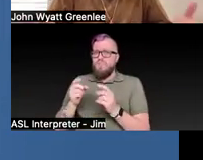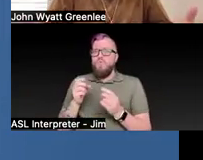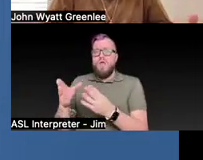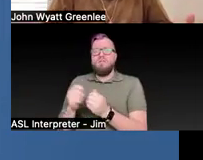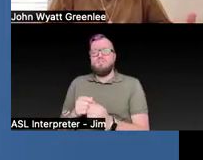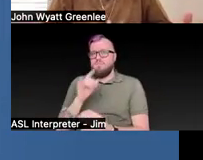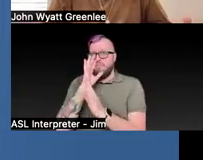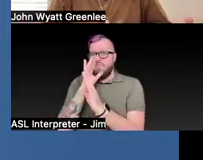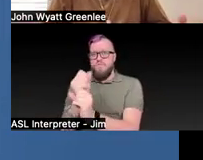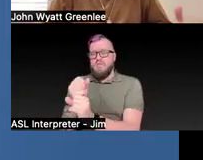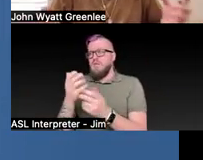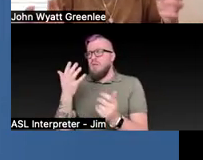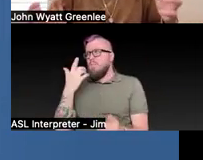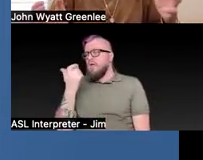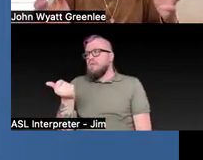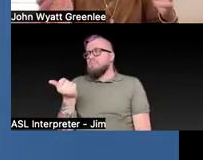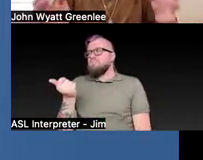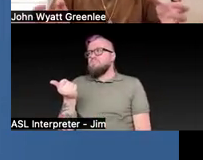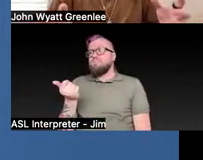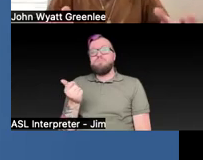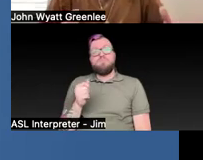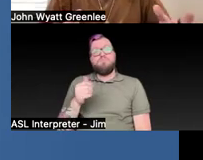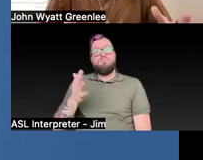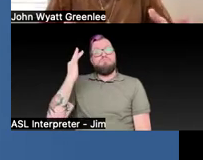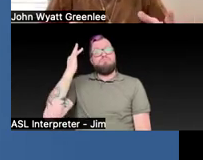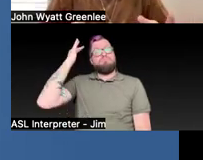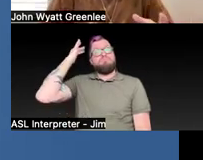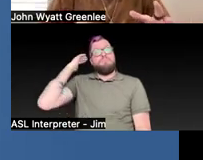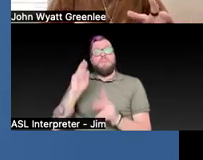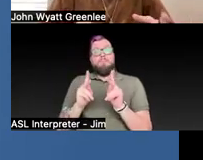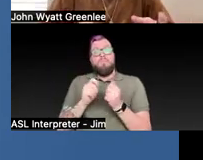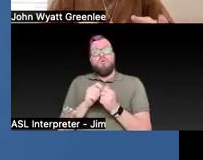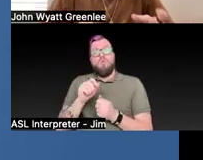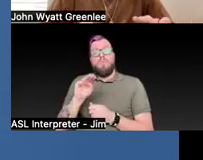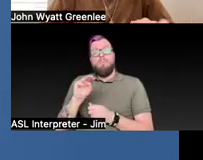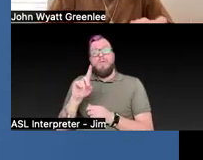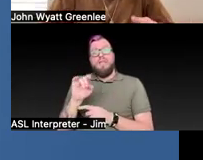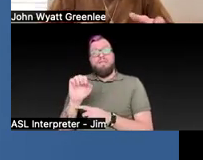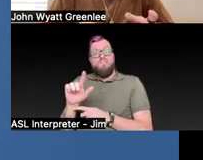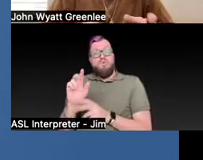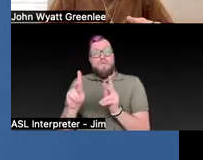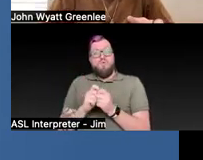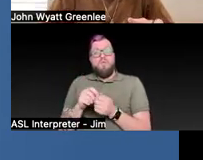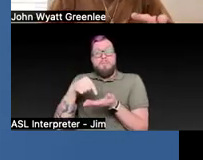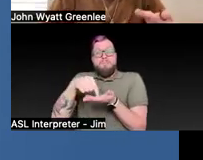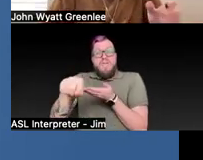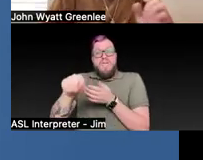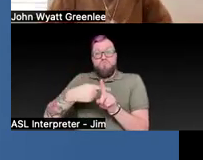really fascinating is that medieval people in England often paid their rent in eels rather than in